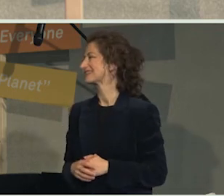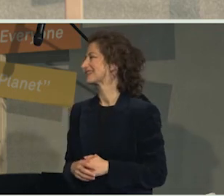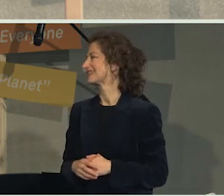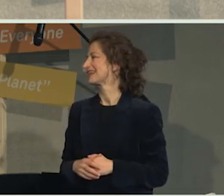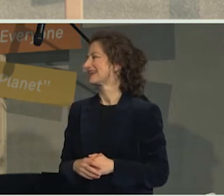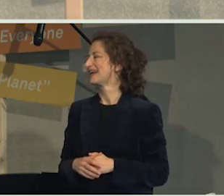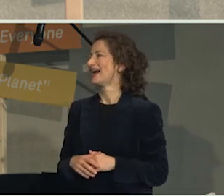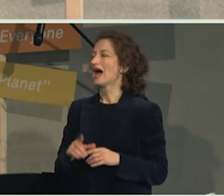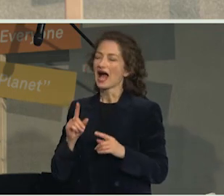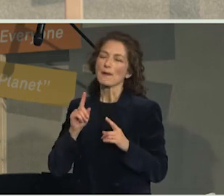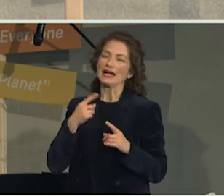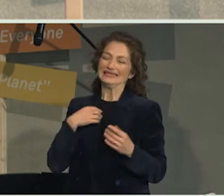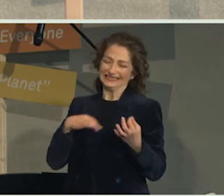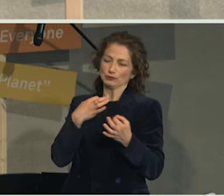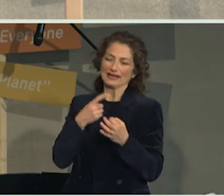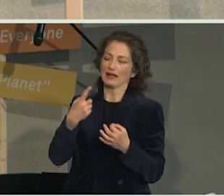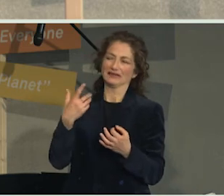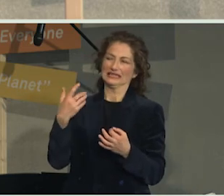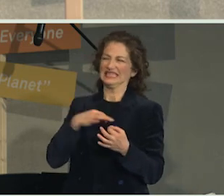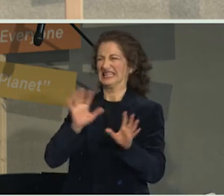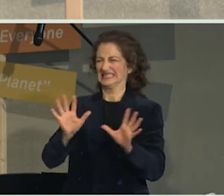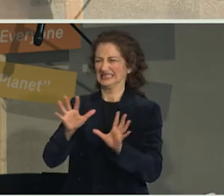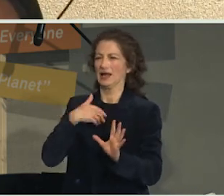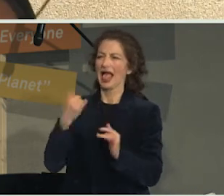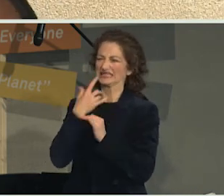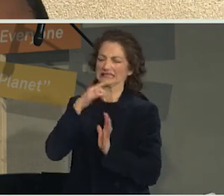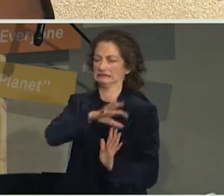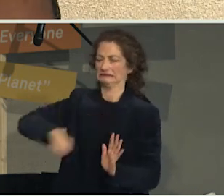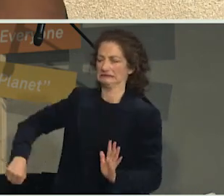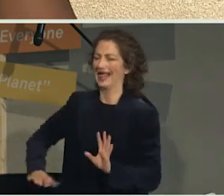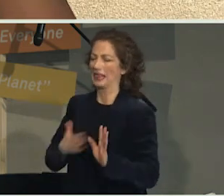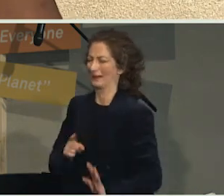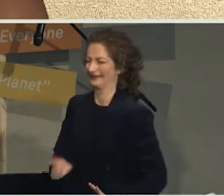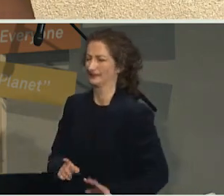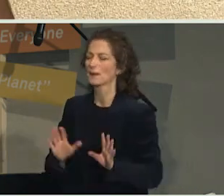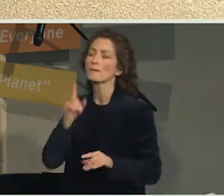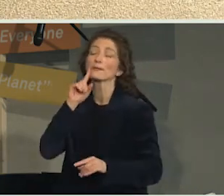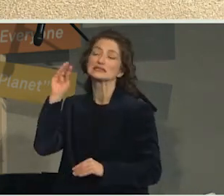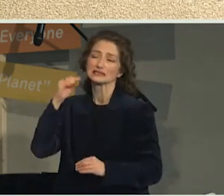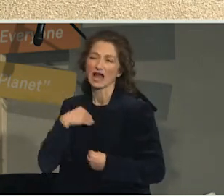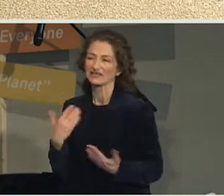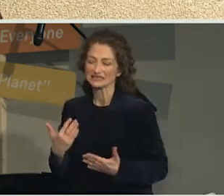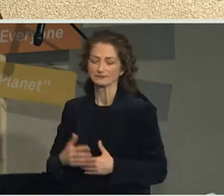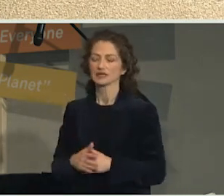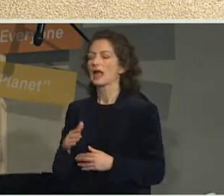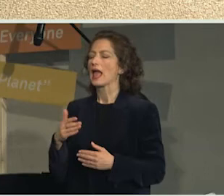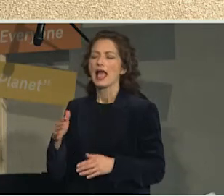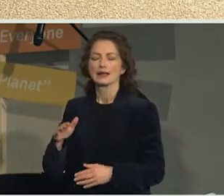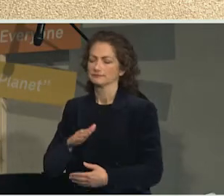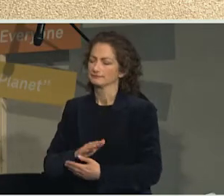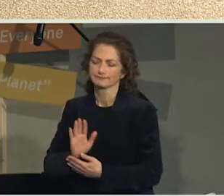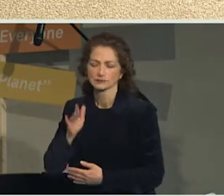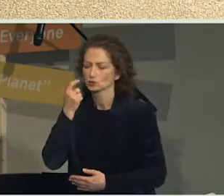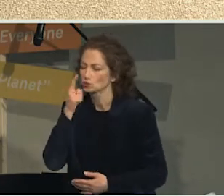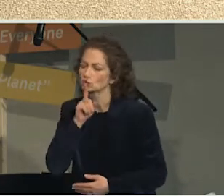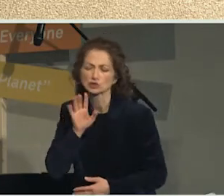sing. And so what my mom used to always say to me is, like, baby, that's okay, you can